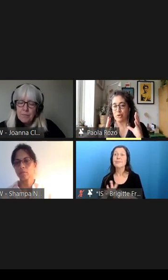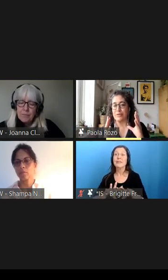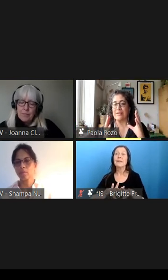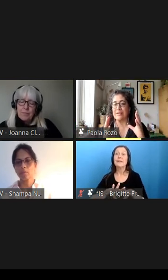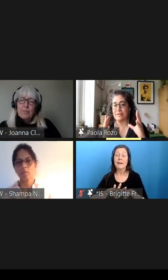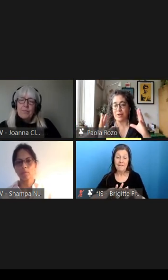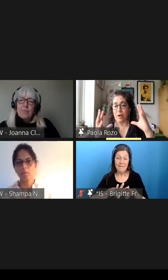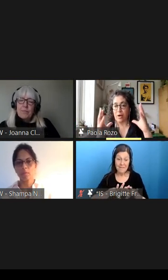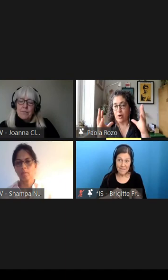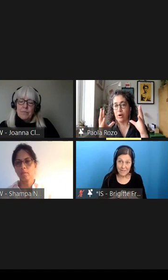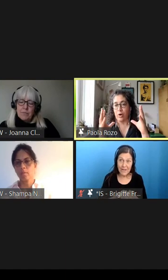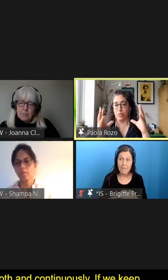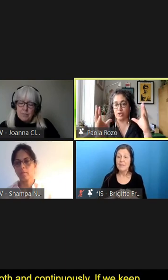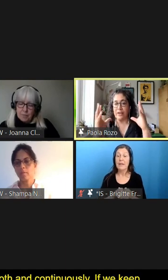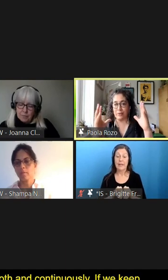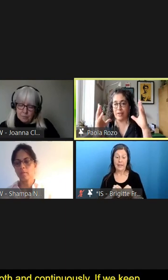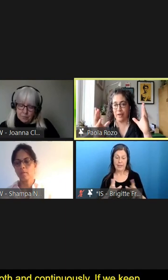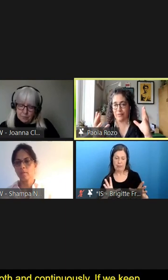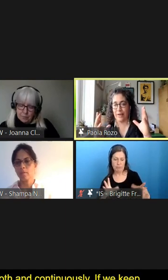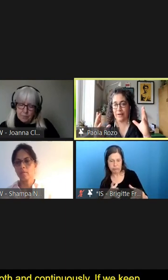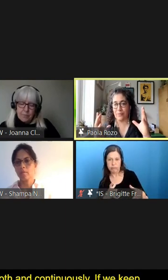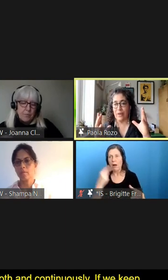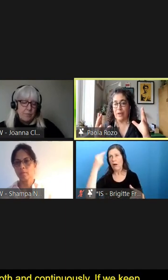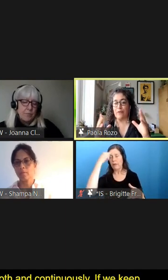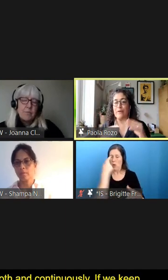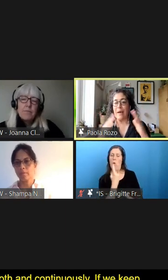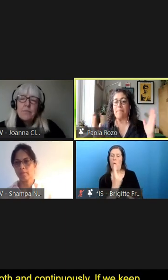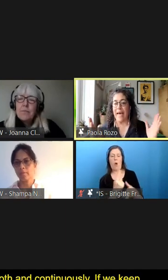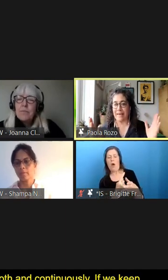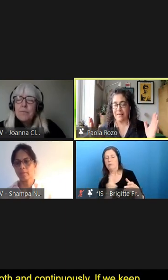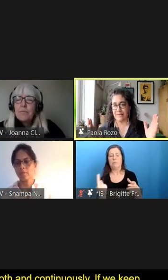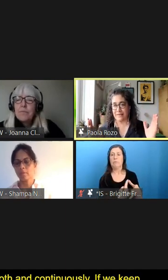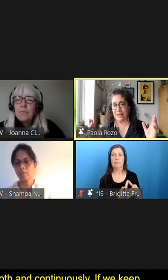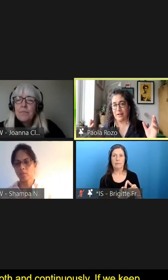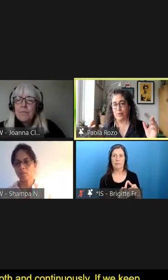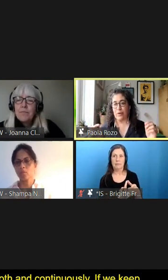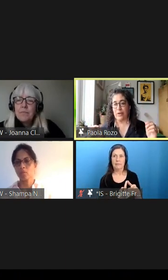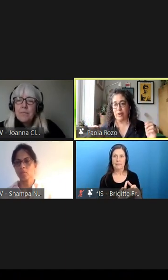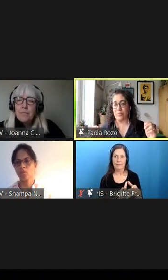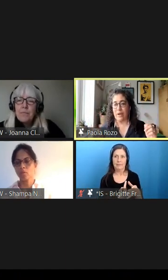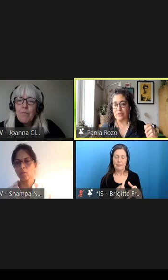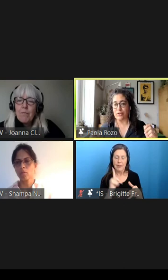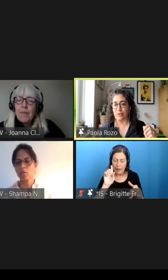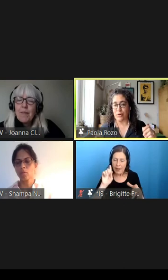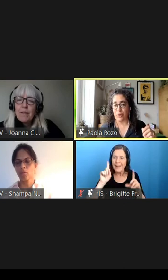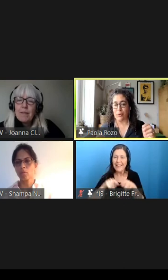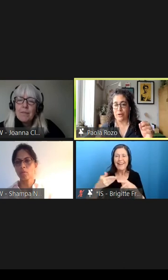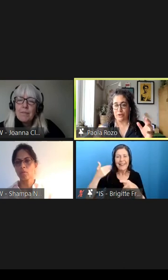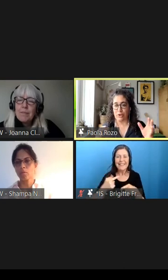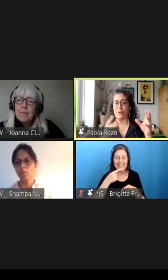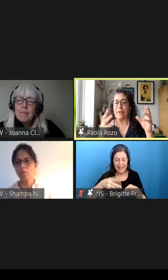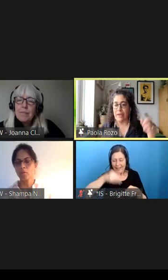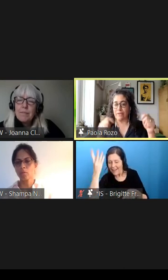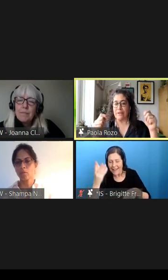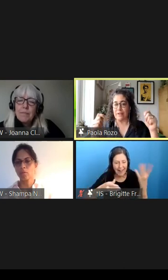package, we see it as a homogeneous thing, right? If we unpack that, we are obliged to go